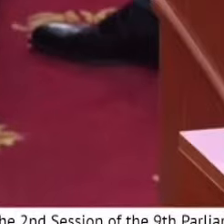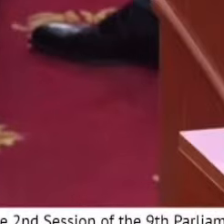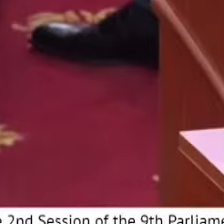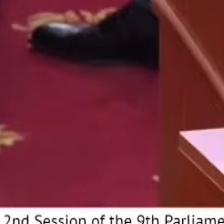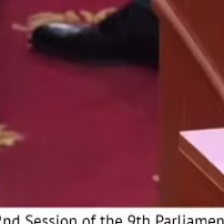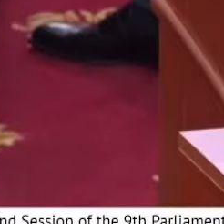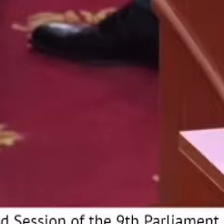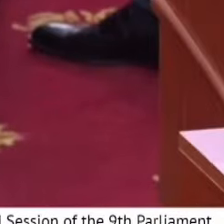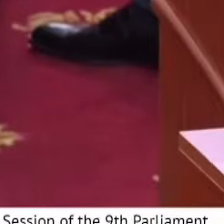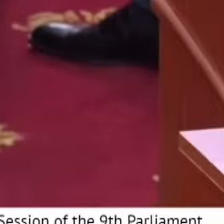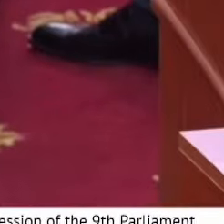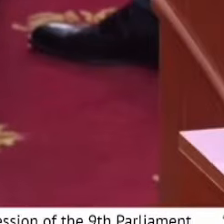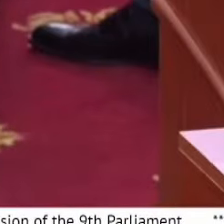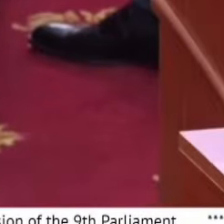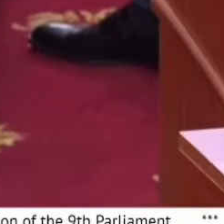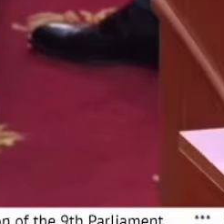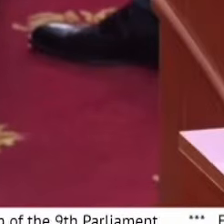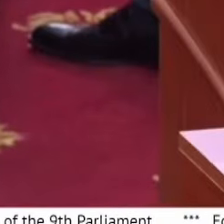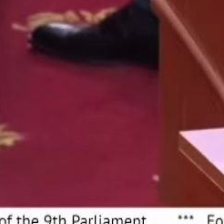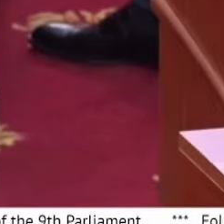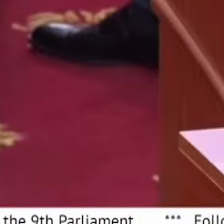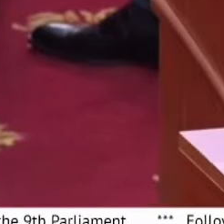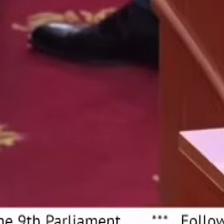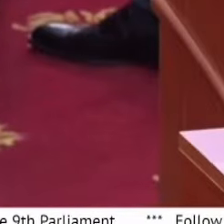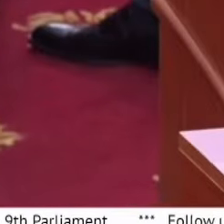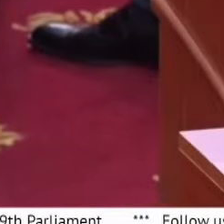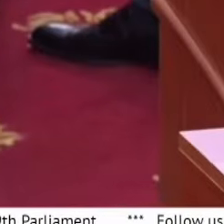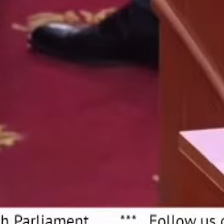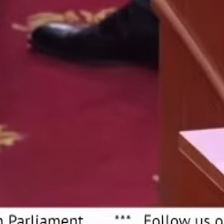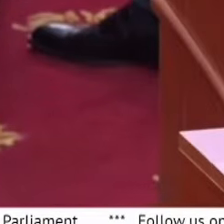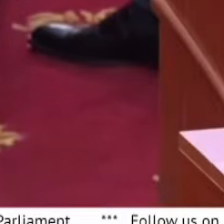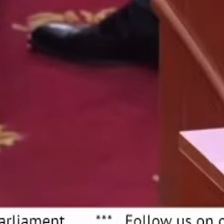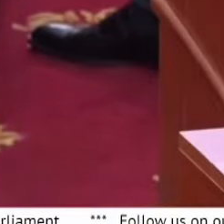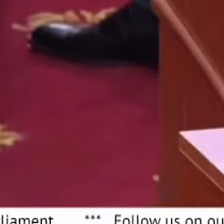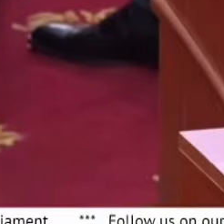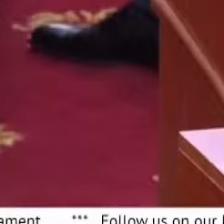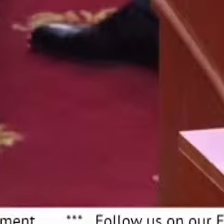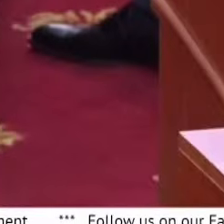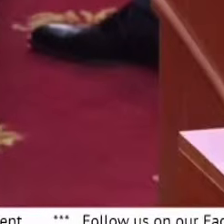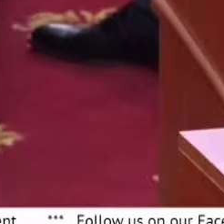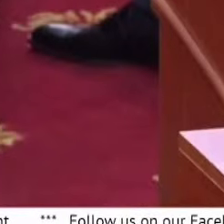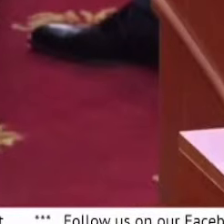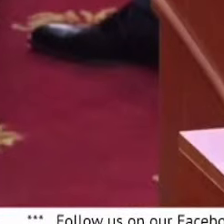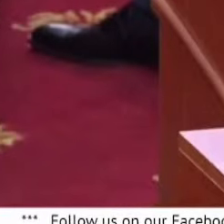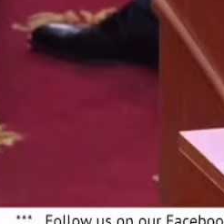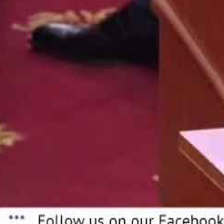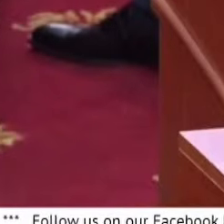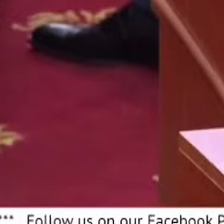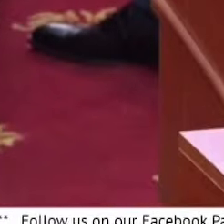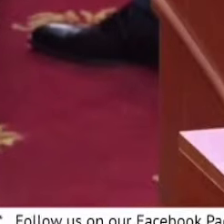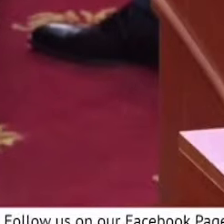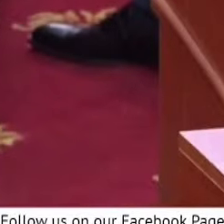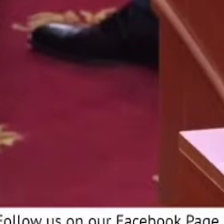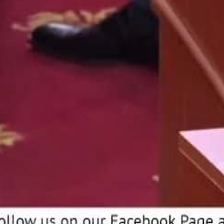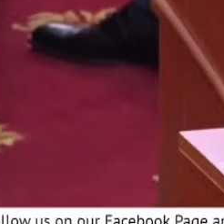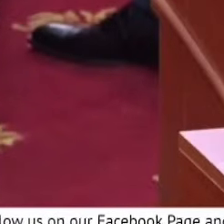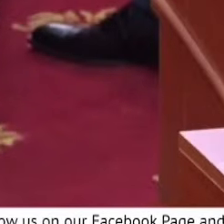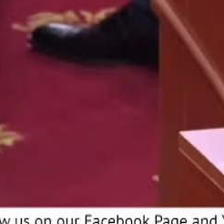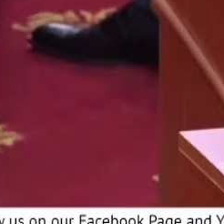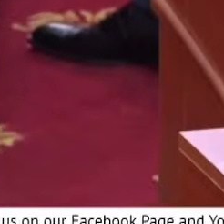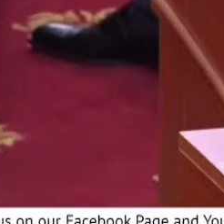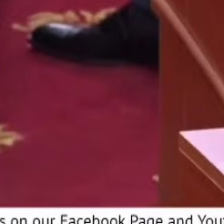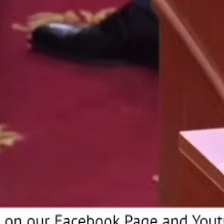comments were formally transmitted to British Petroleum through the Ministry of